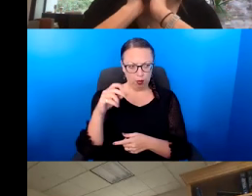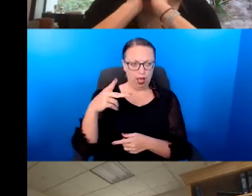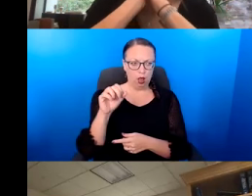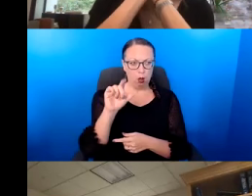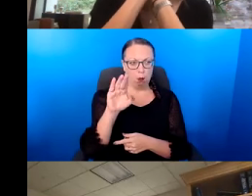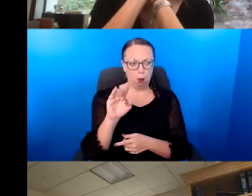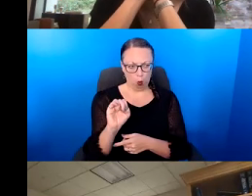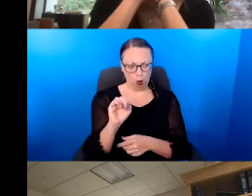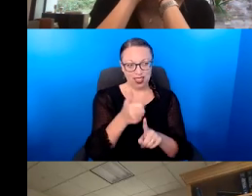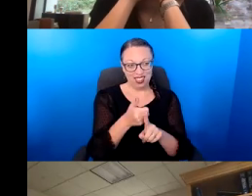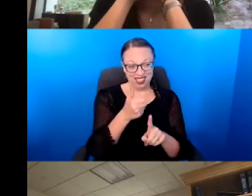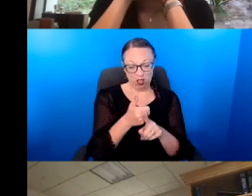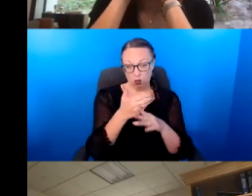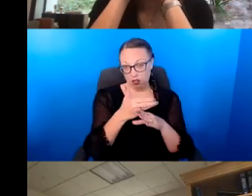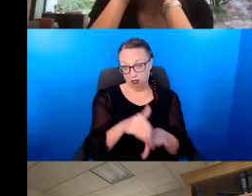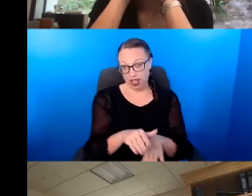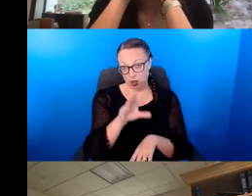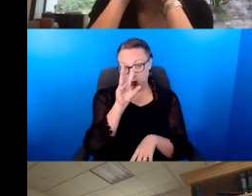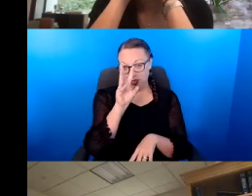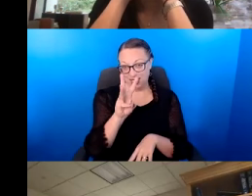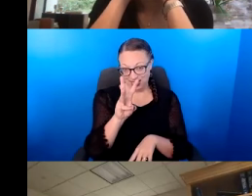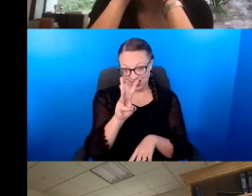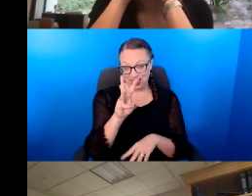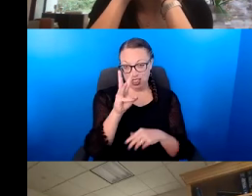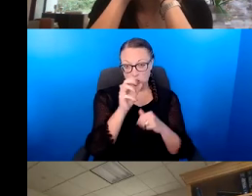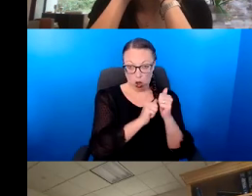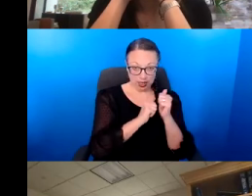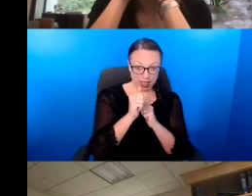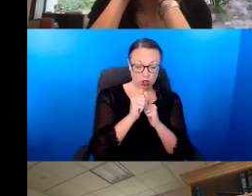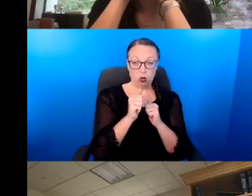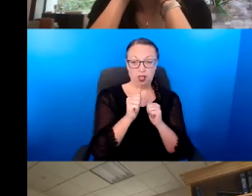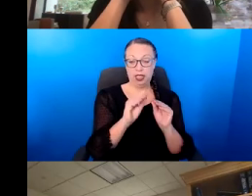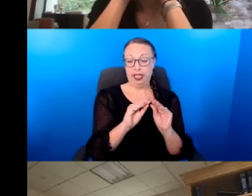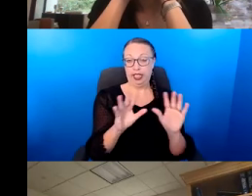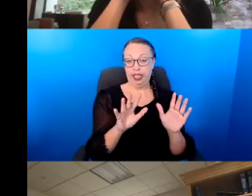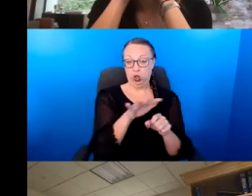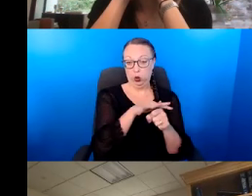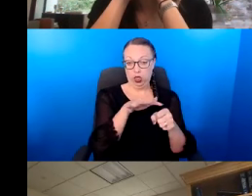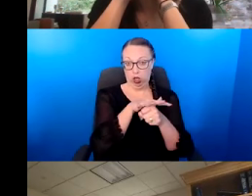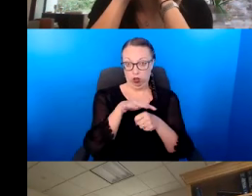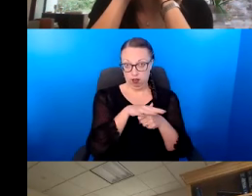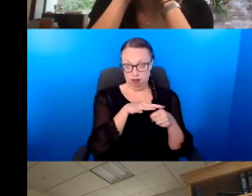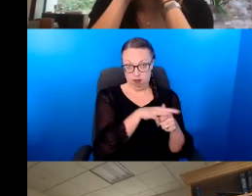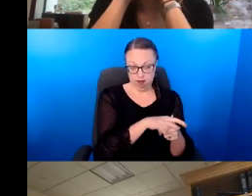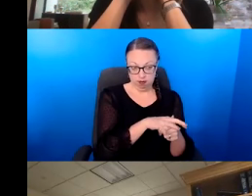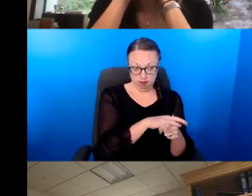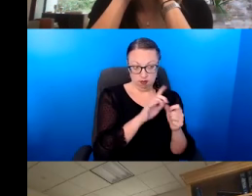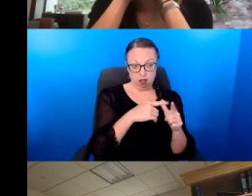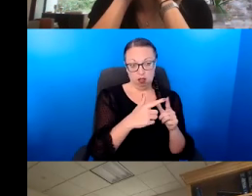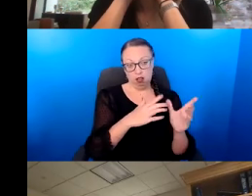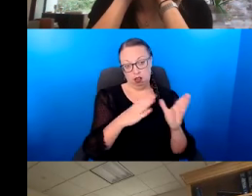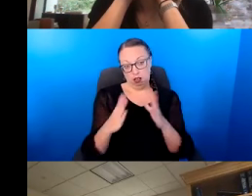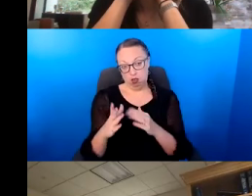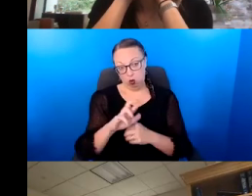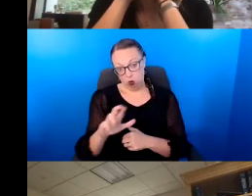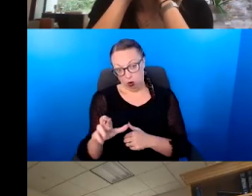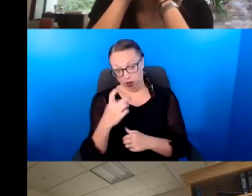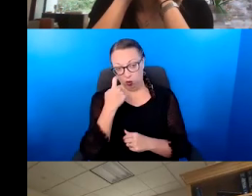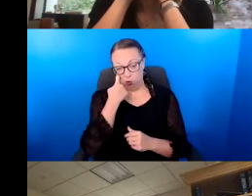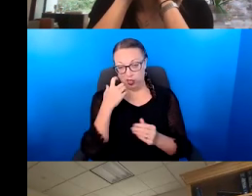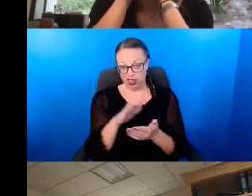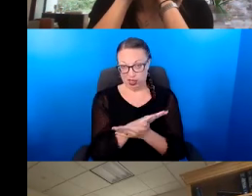is divided into 6 cytoarchitecturally distinct regions. Here on the right is one of our recent papers. This